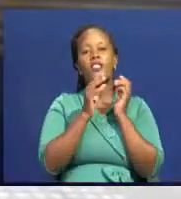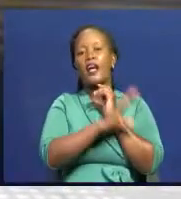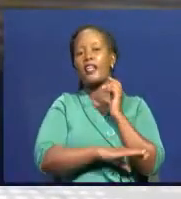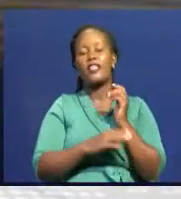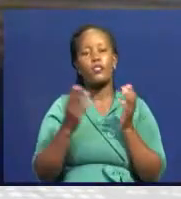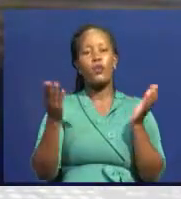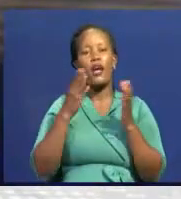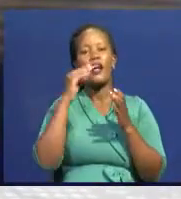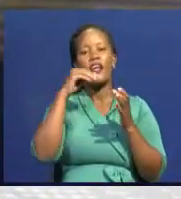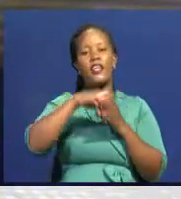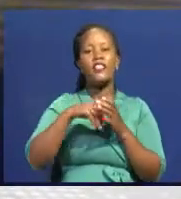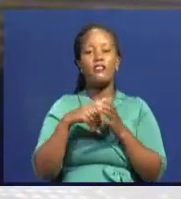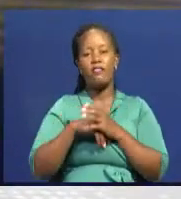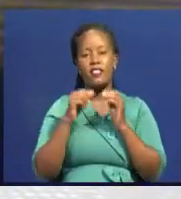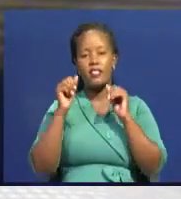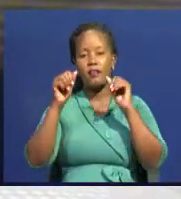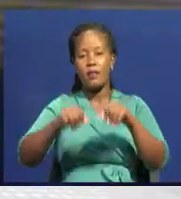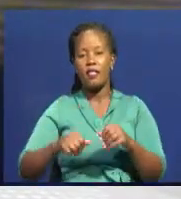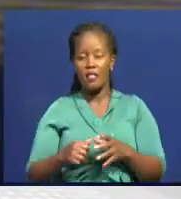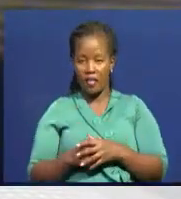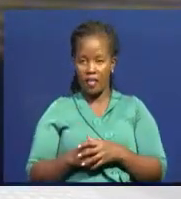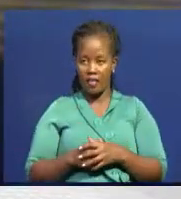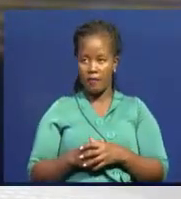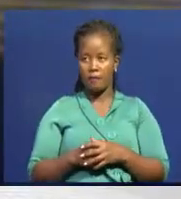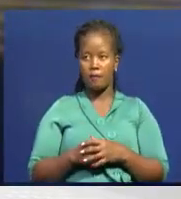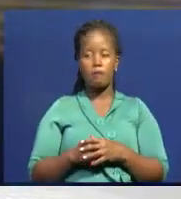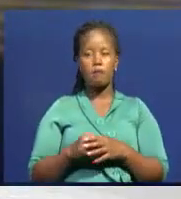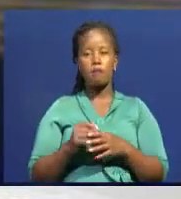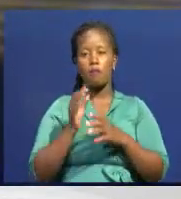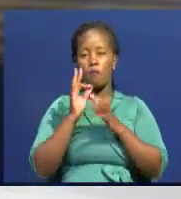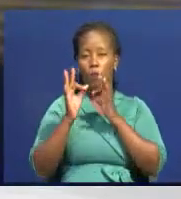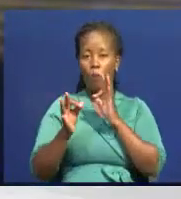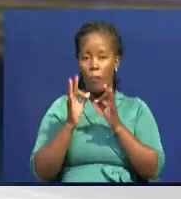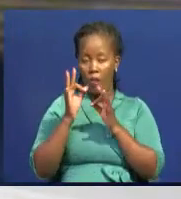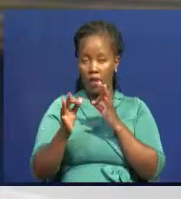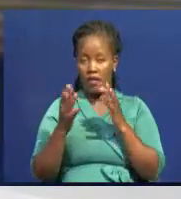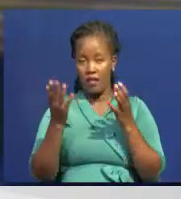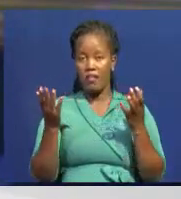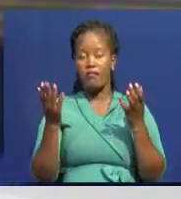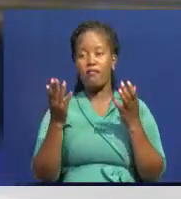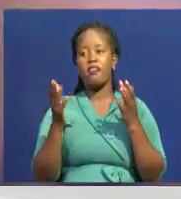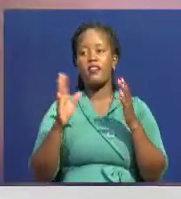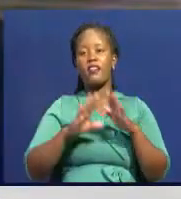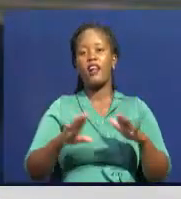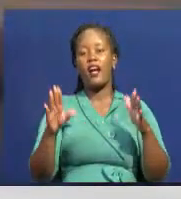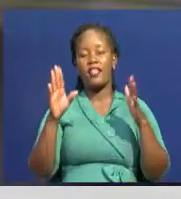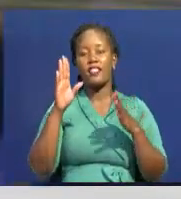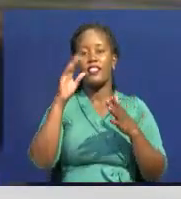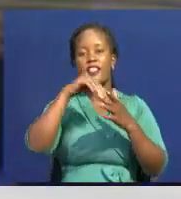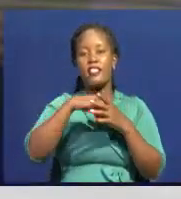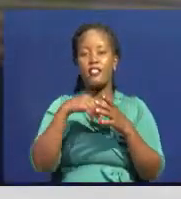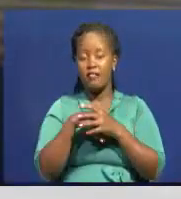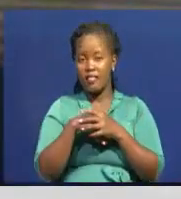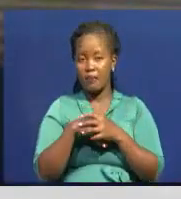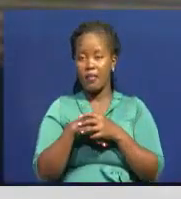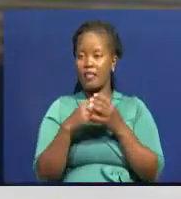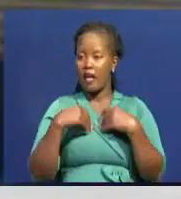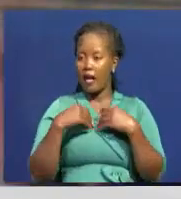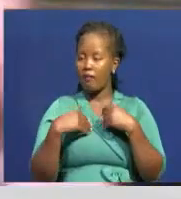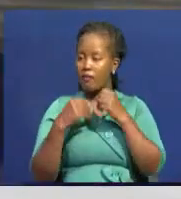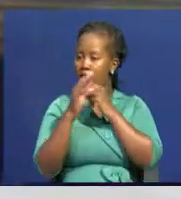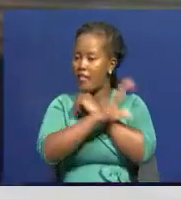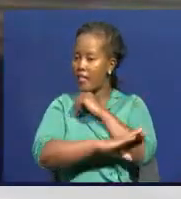higher returns. Think about it this way. If the real estate investment trust that we put in the